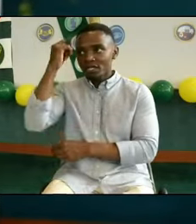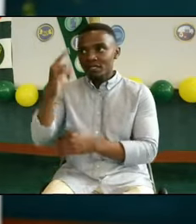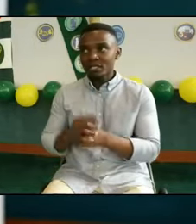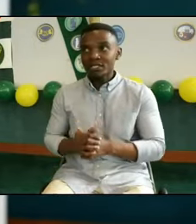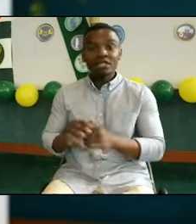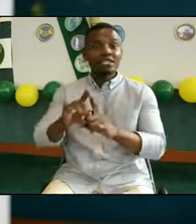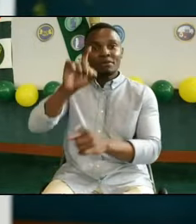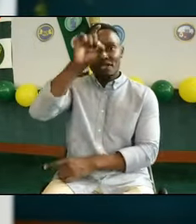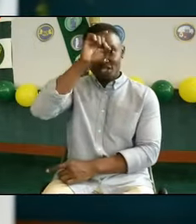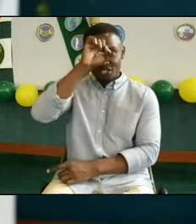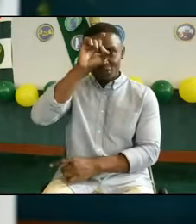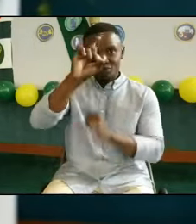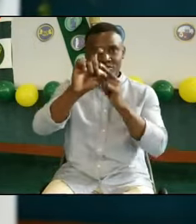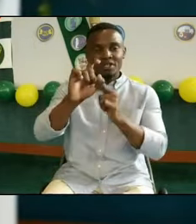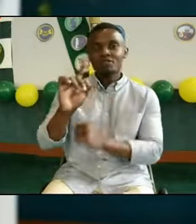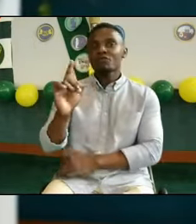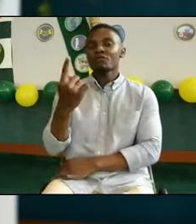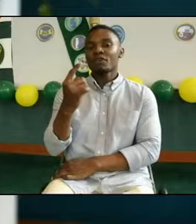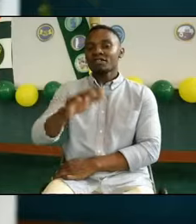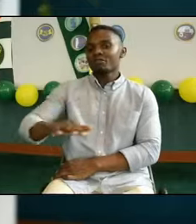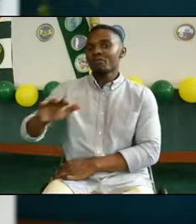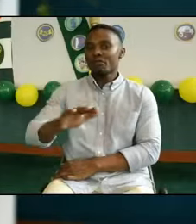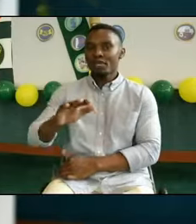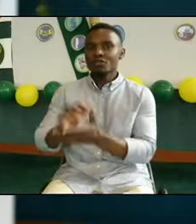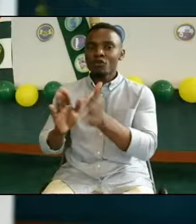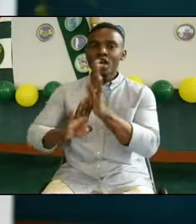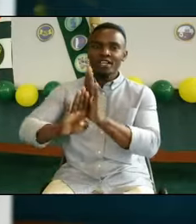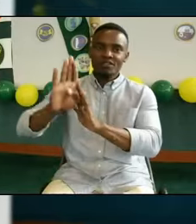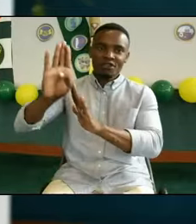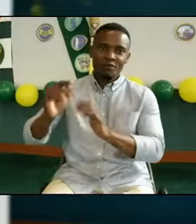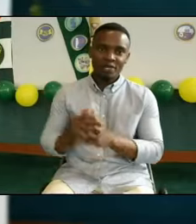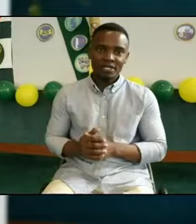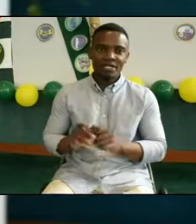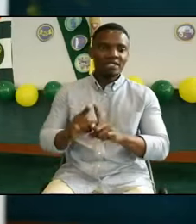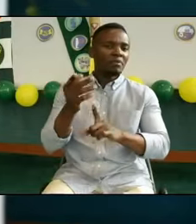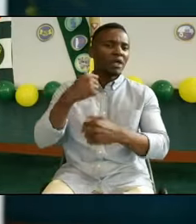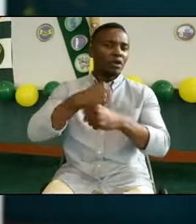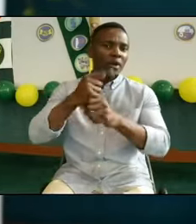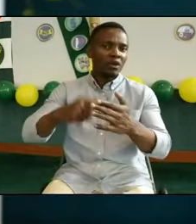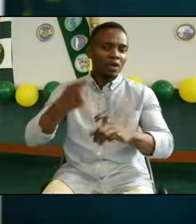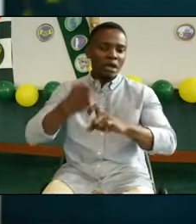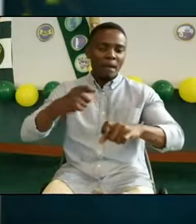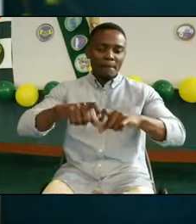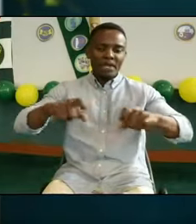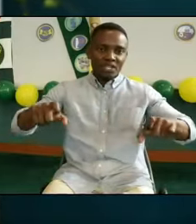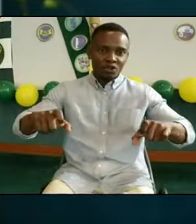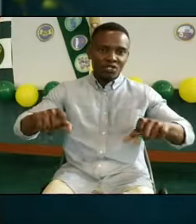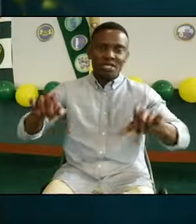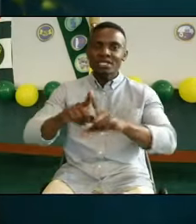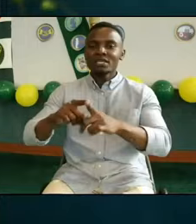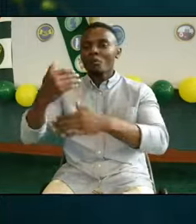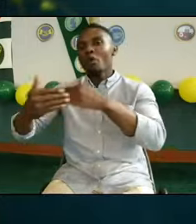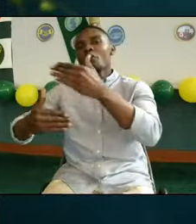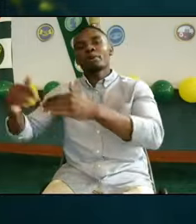Egypt was the what? The first place of civilization. We were making what? Metals, we were melting metals, we were doing great things